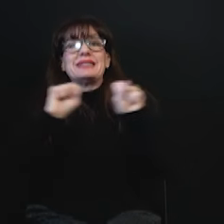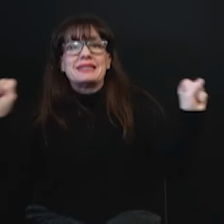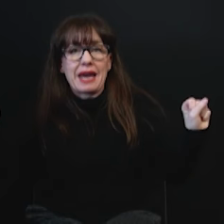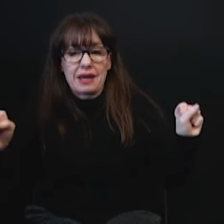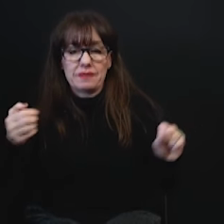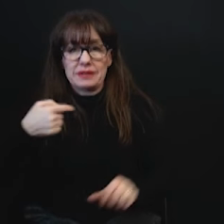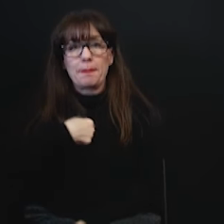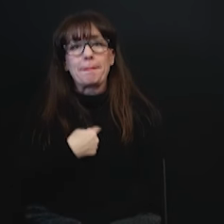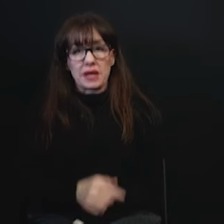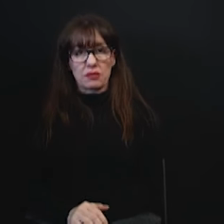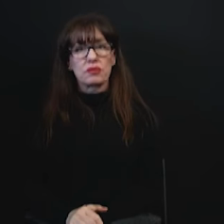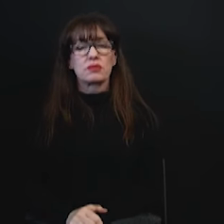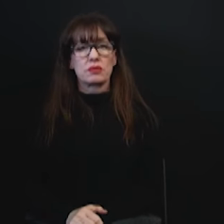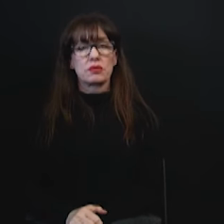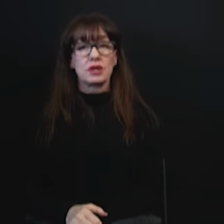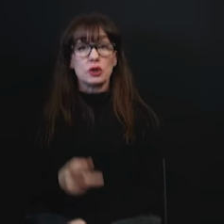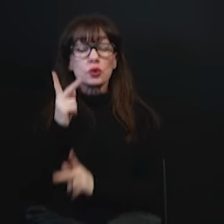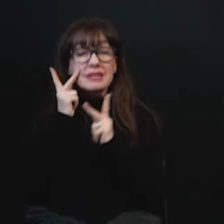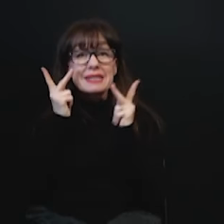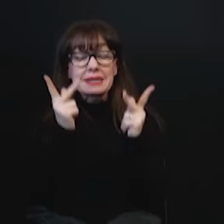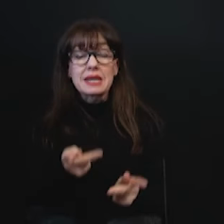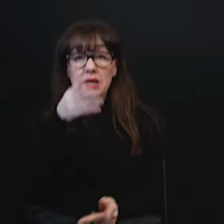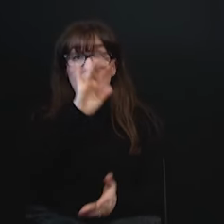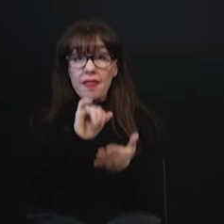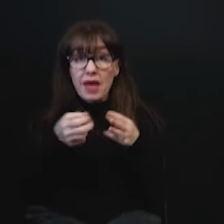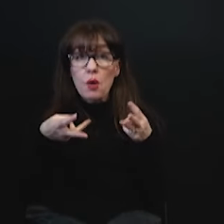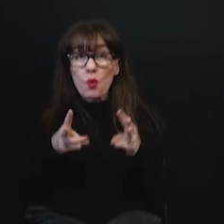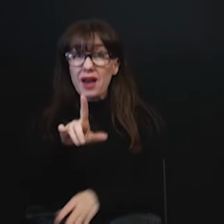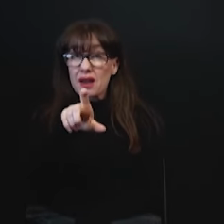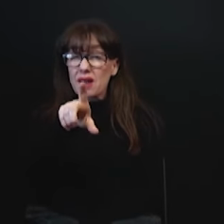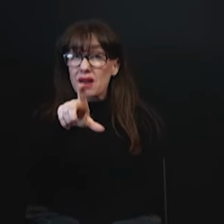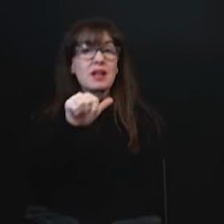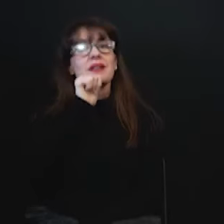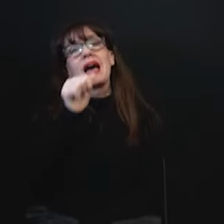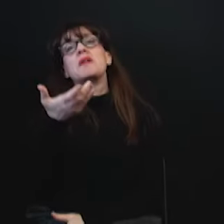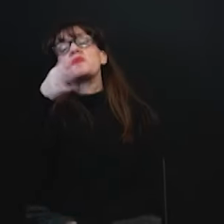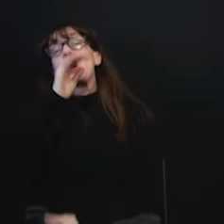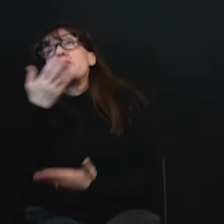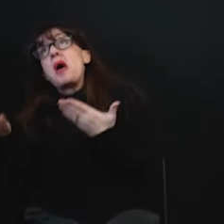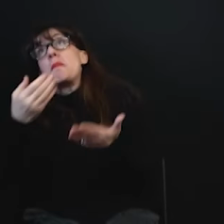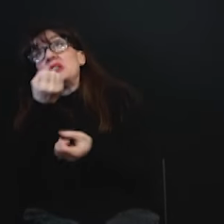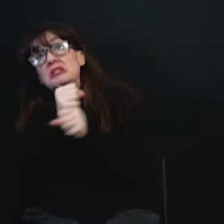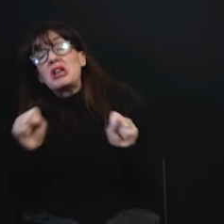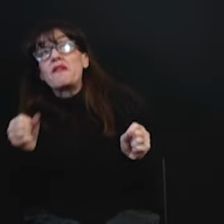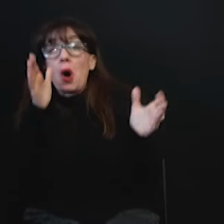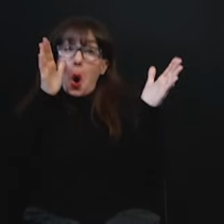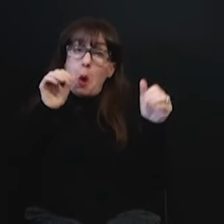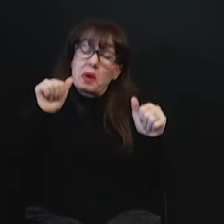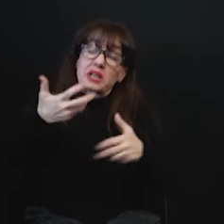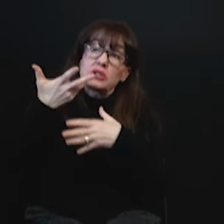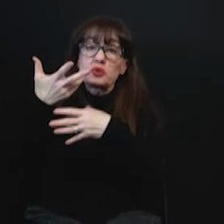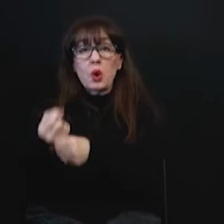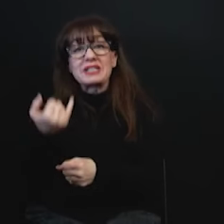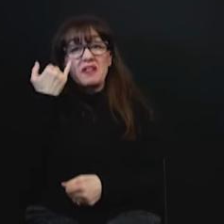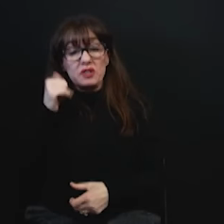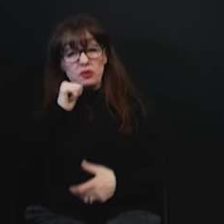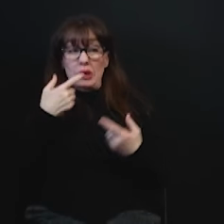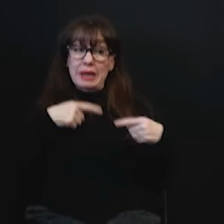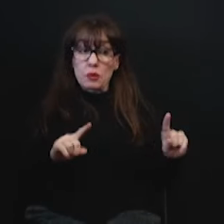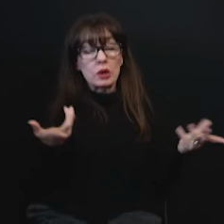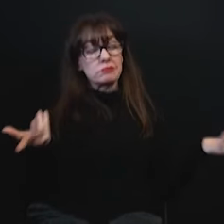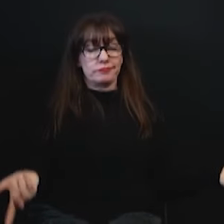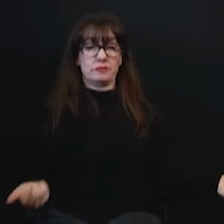me. Do you see God that way? Not, God, you might save me. God, I hope I can trust you, because if you don't come through here, I'm